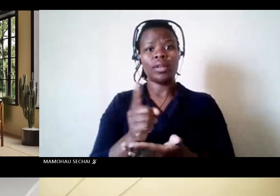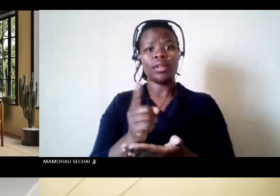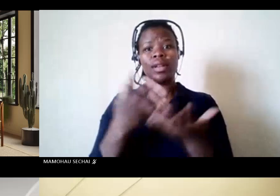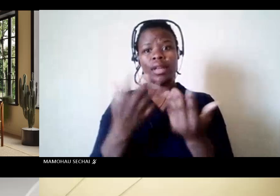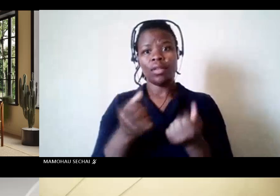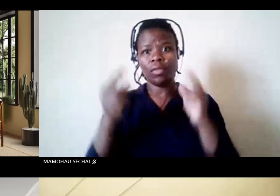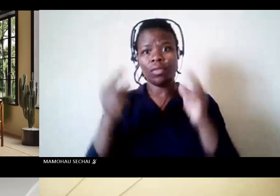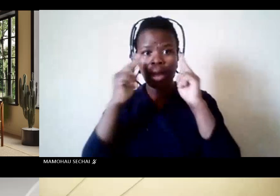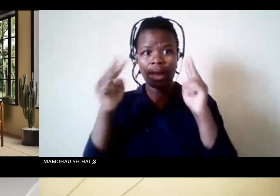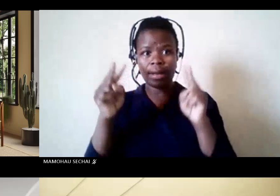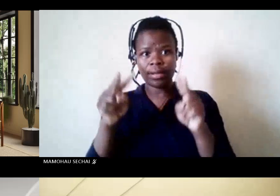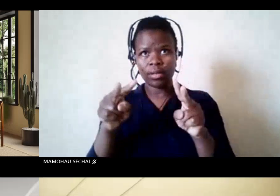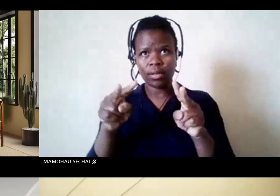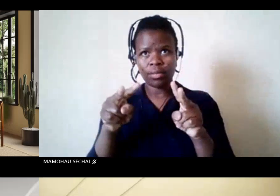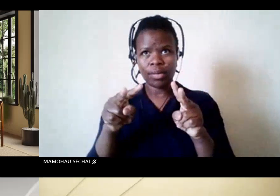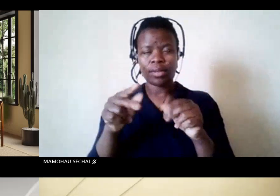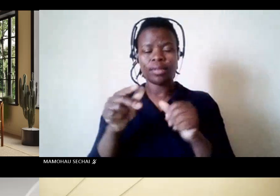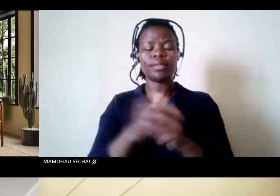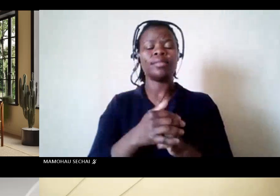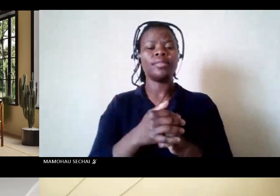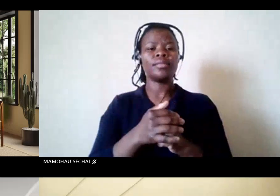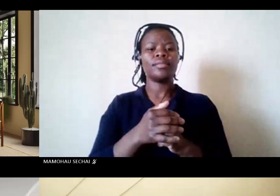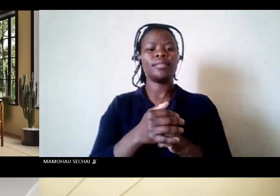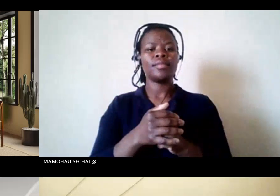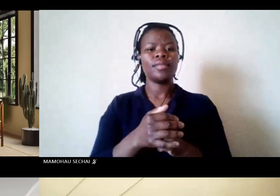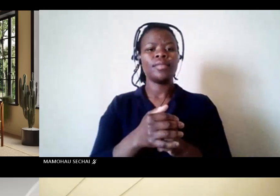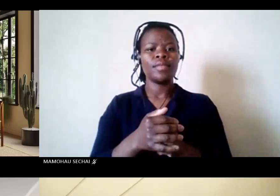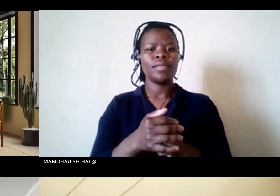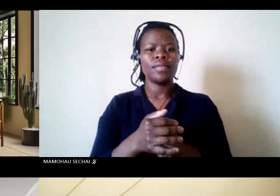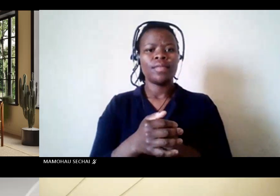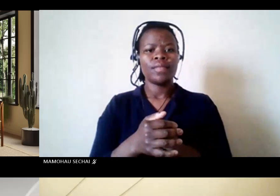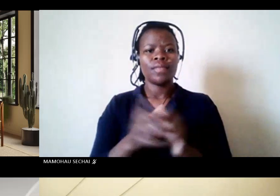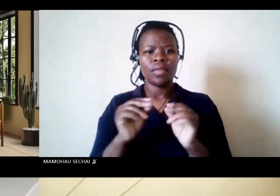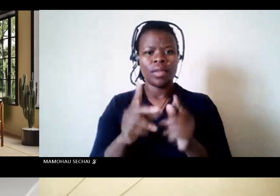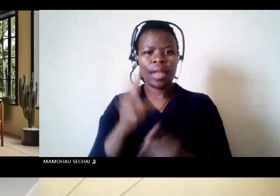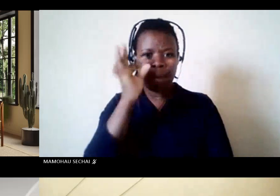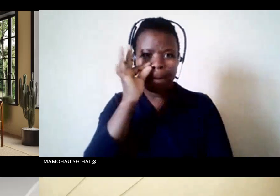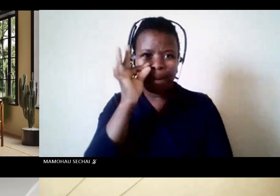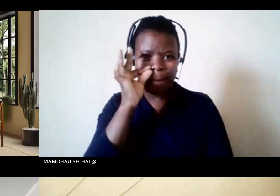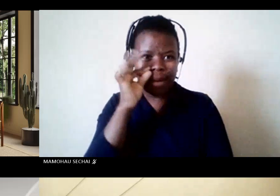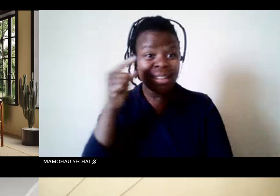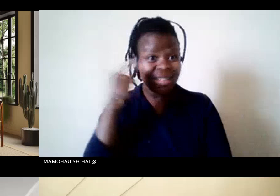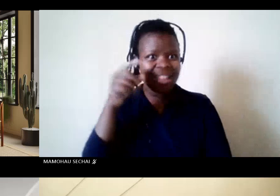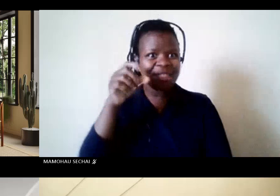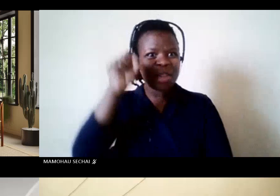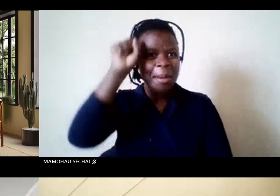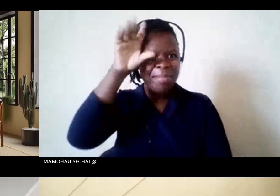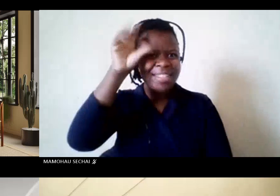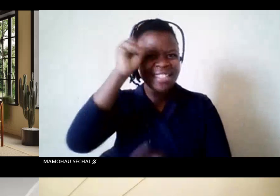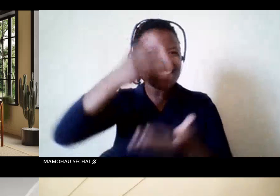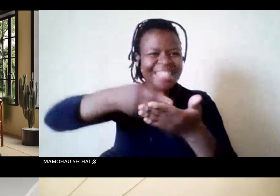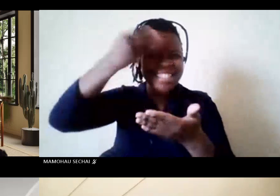in. Before you go on, Mbali, that's your master's study. Go on.